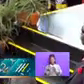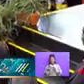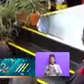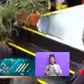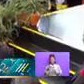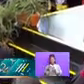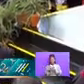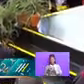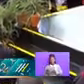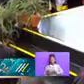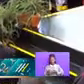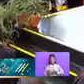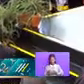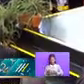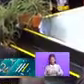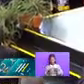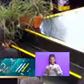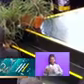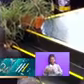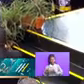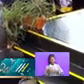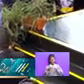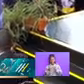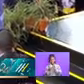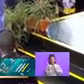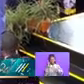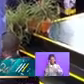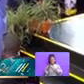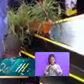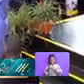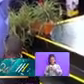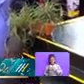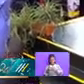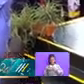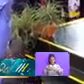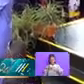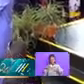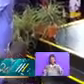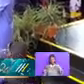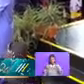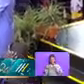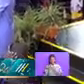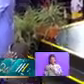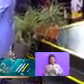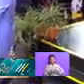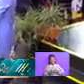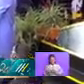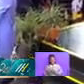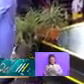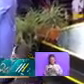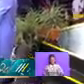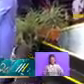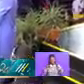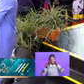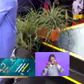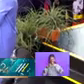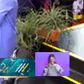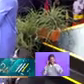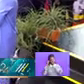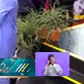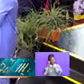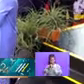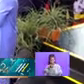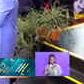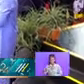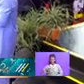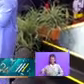miracle baby in the name of Jesus we declare that that baby will rise and do the